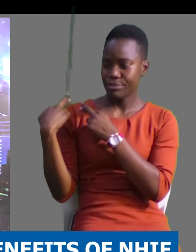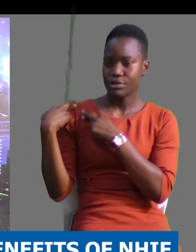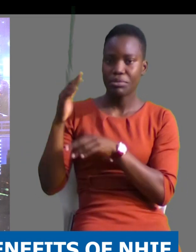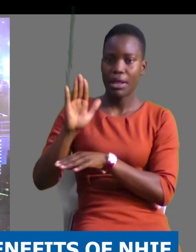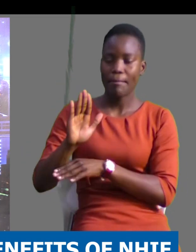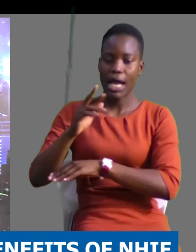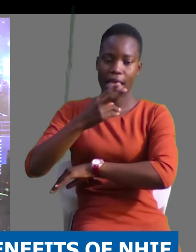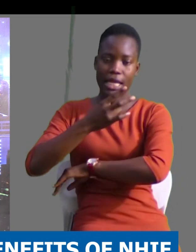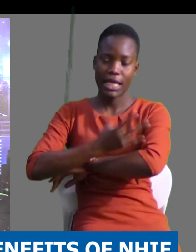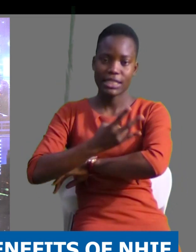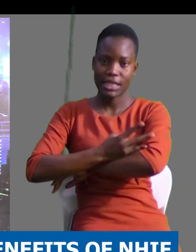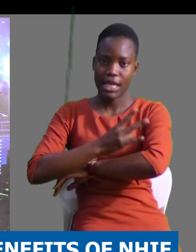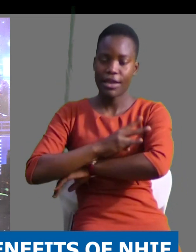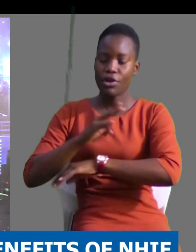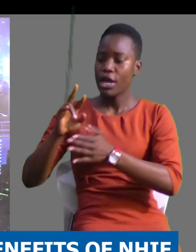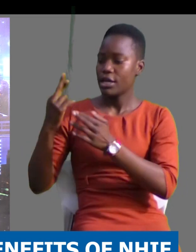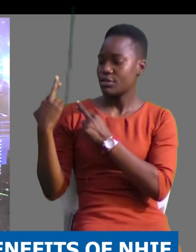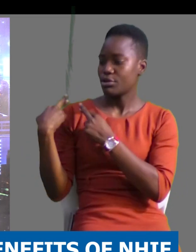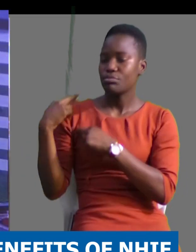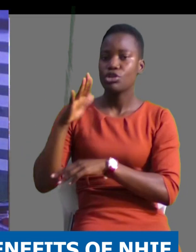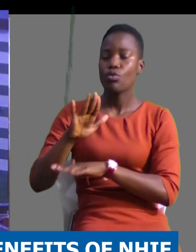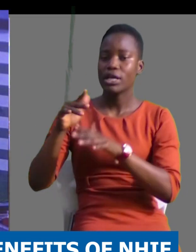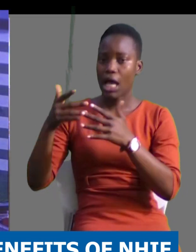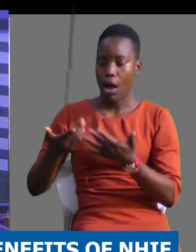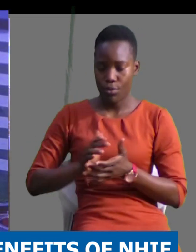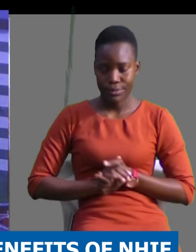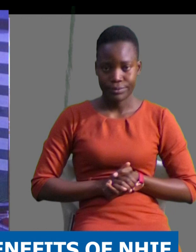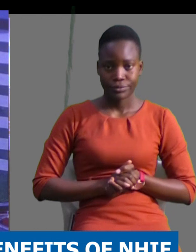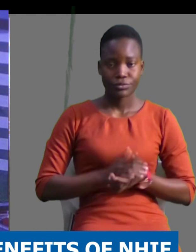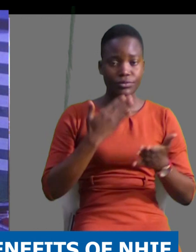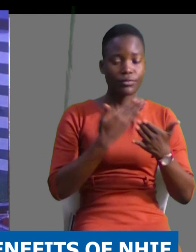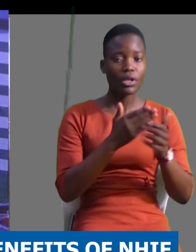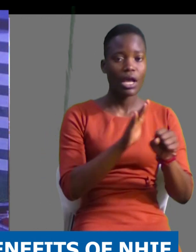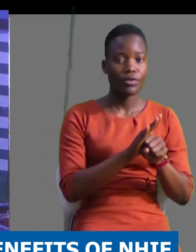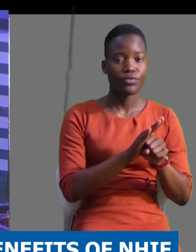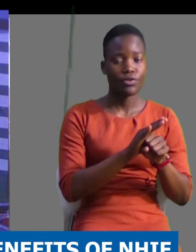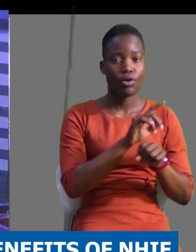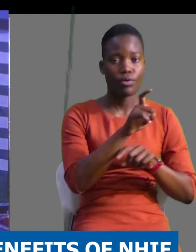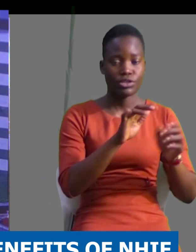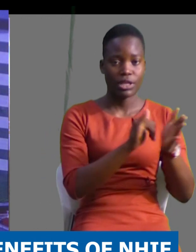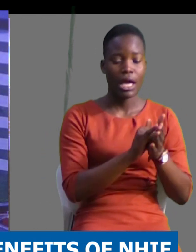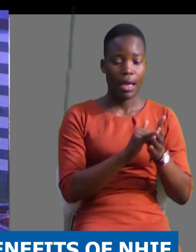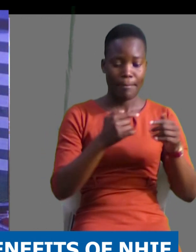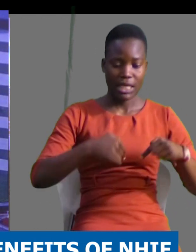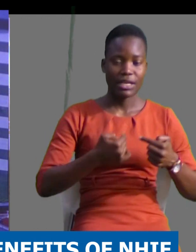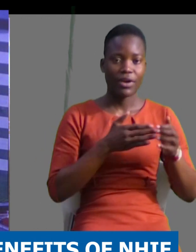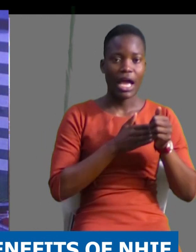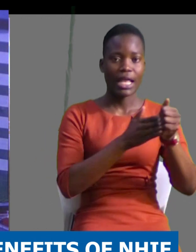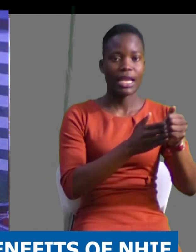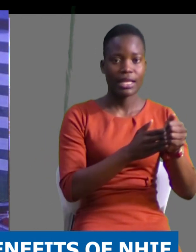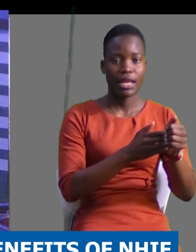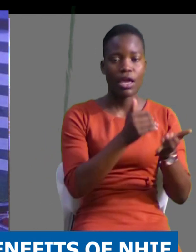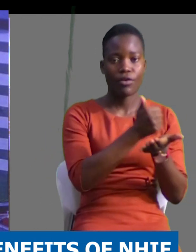role at NHIF. How does it look like? Okay, thank you for that question. I'm in charge of the offices